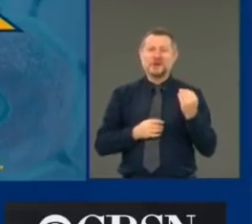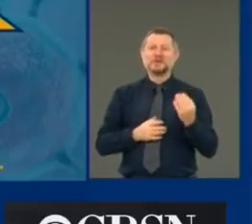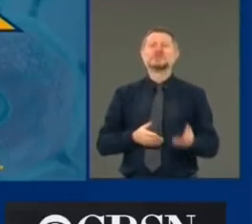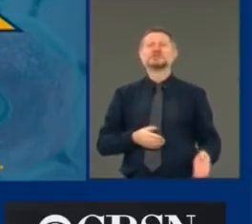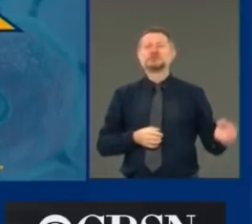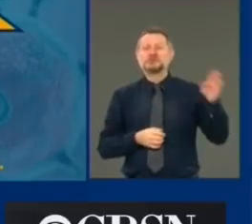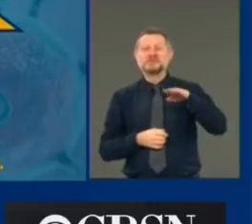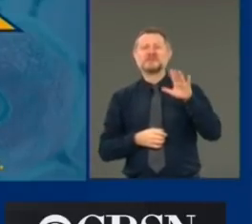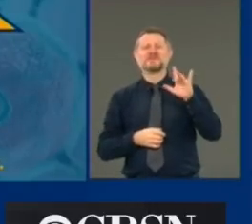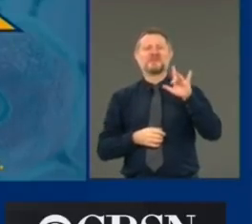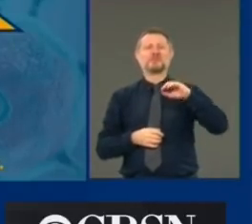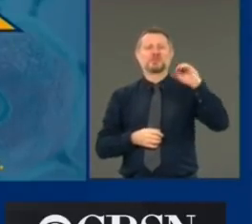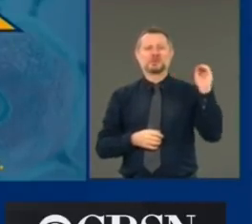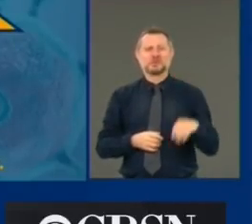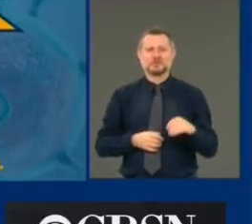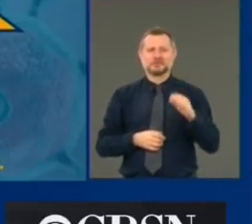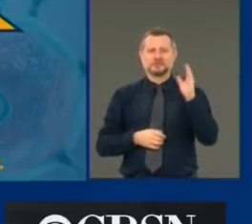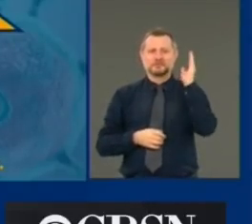this past week.